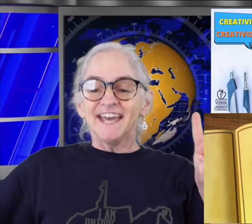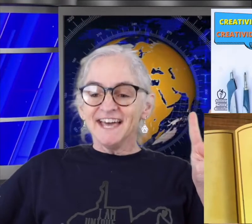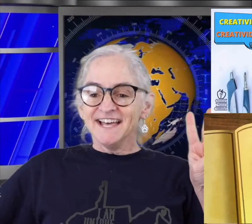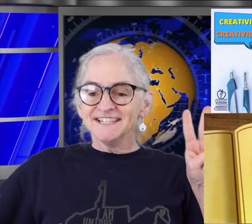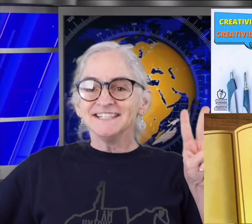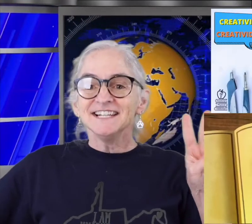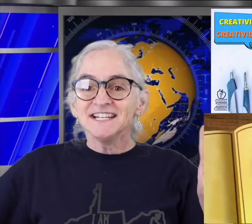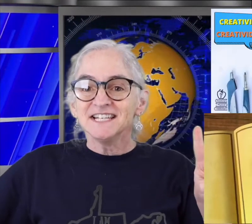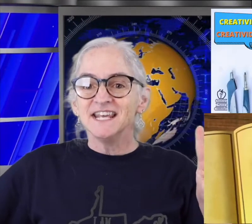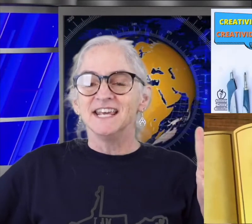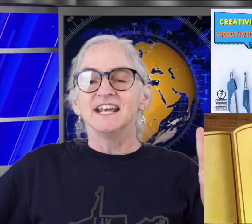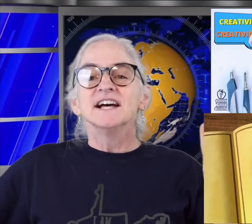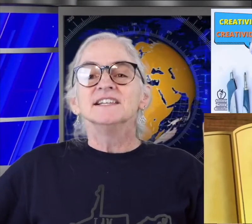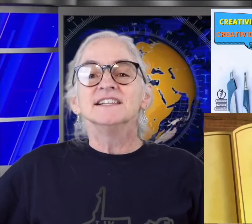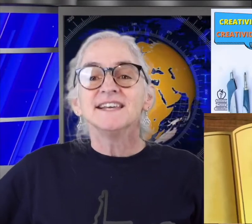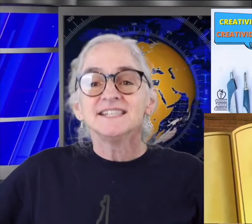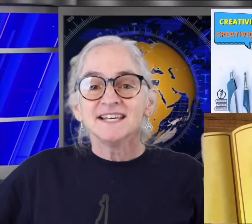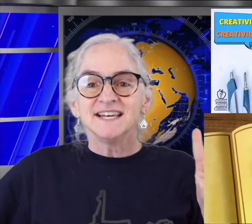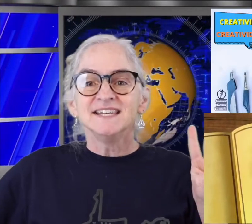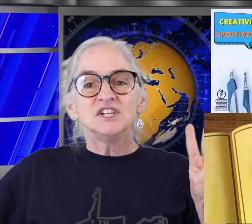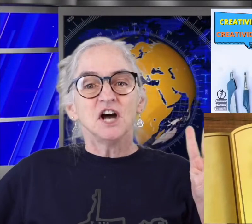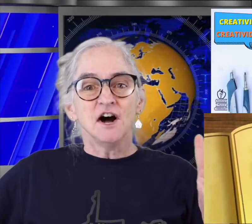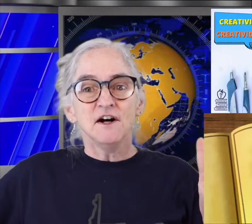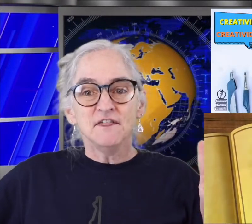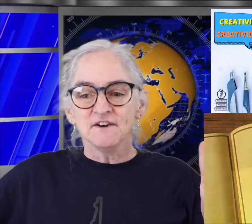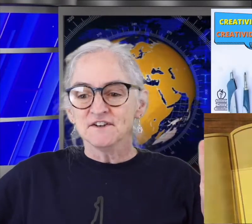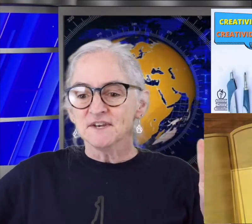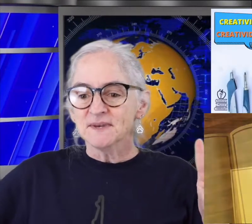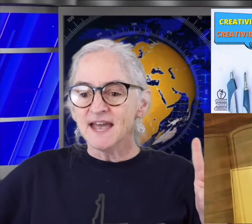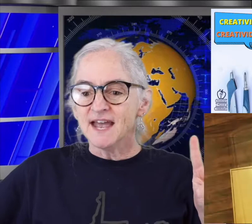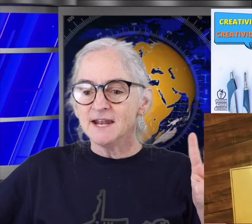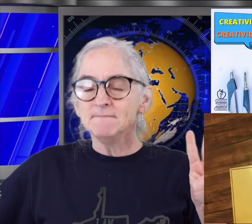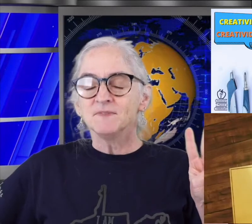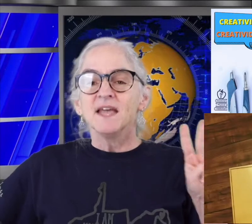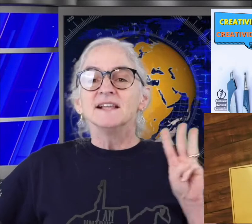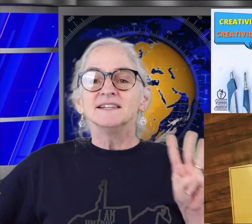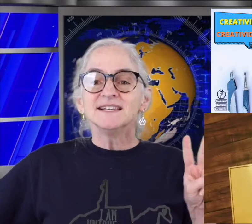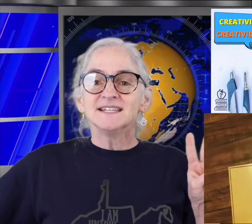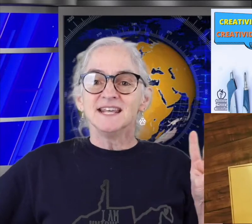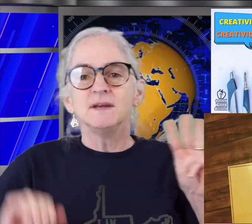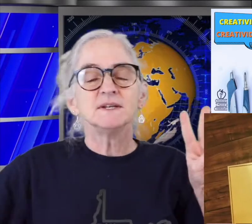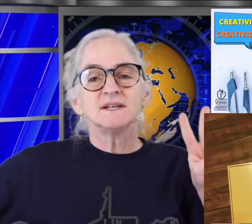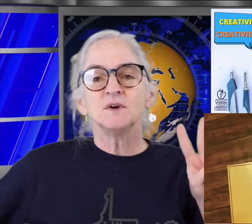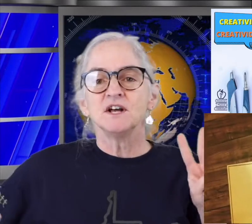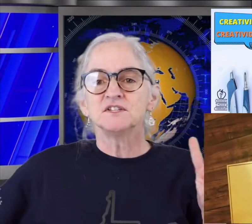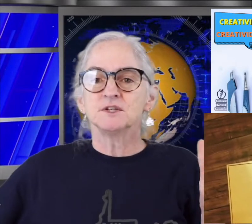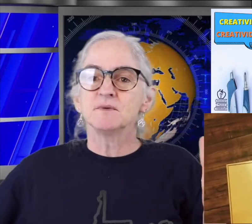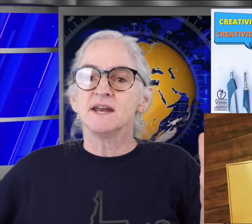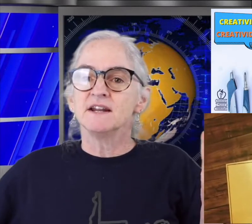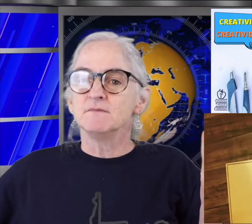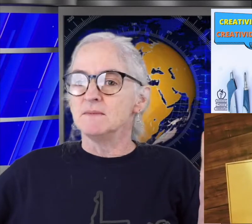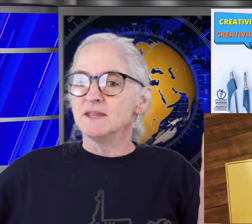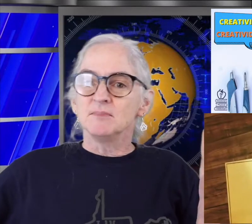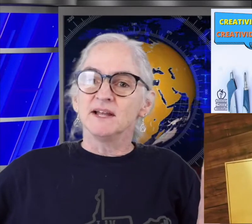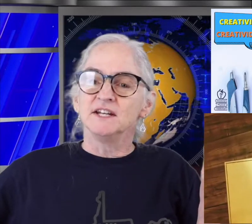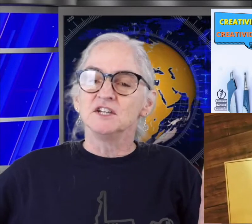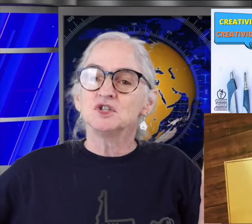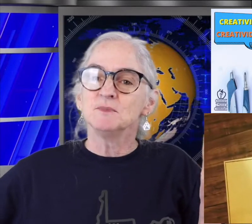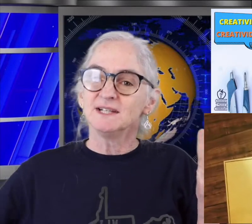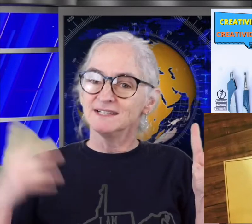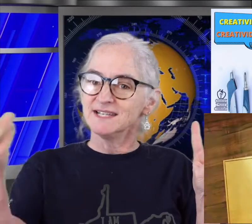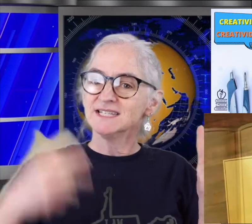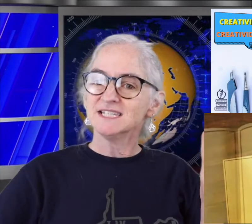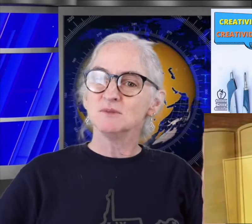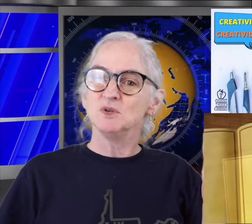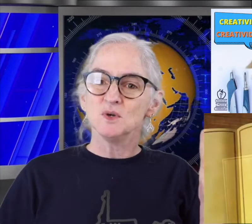Yes, listening. Listen to others, okay? Listening. Maybe someone else is creative. Maybe they play an